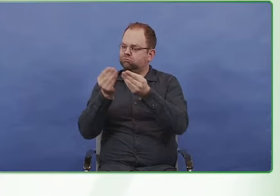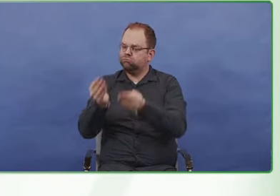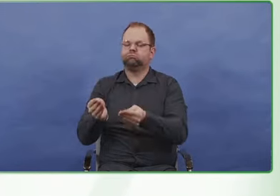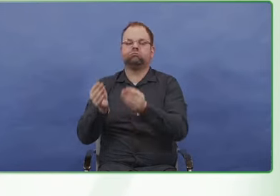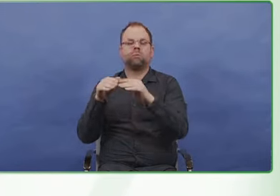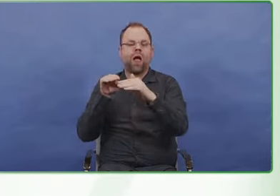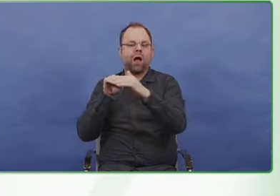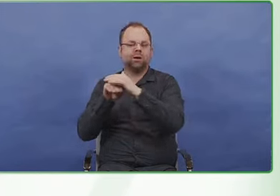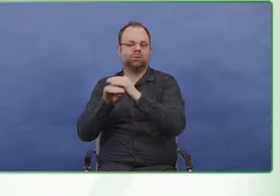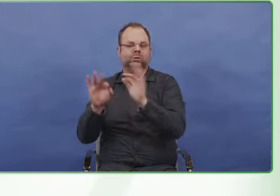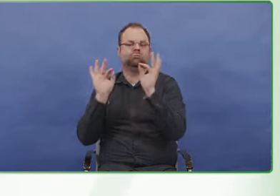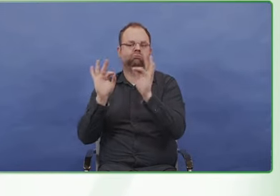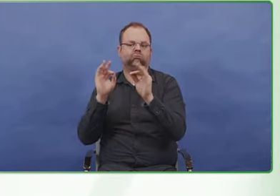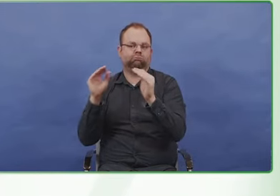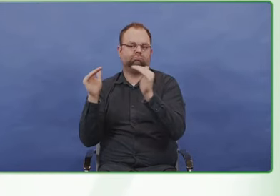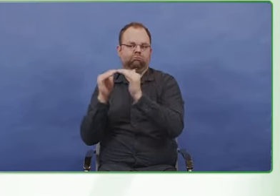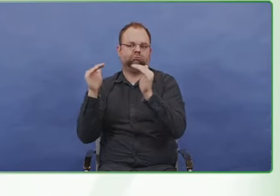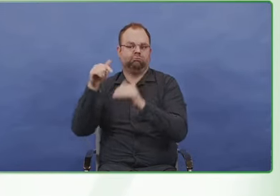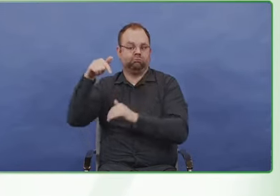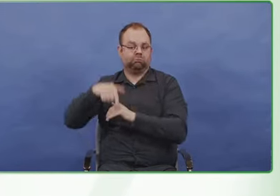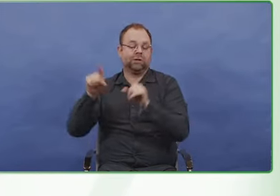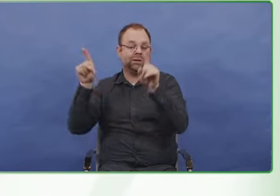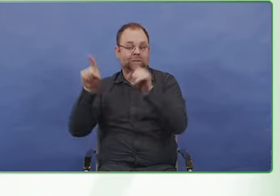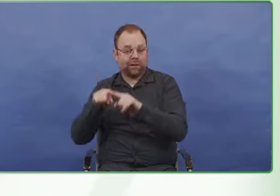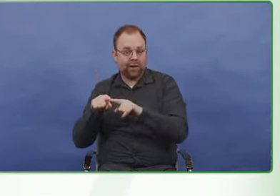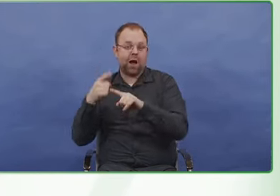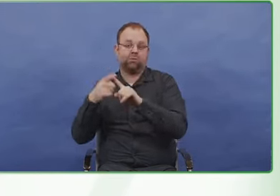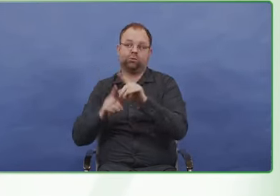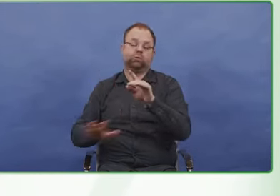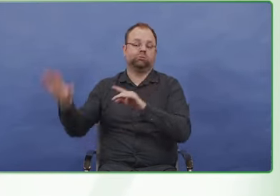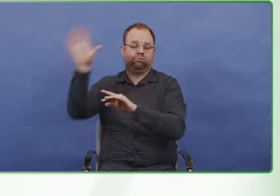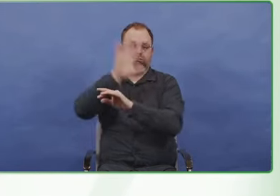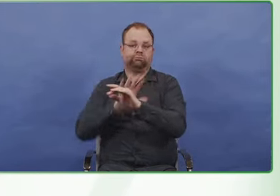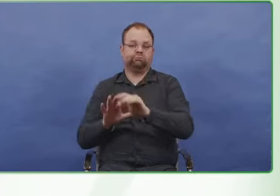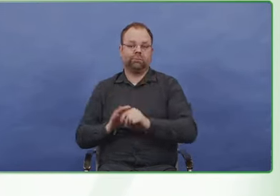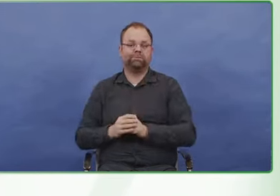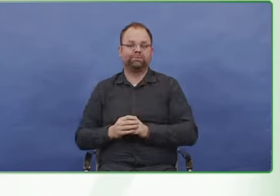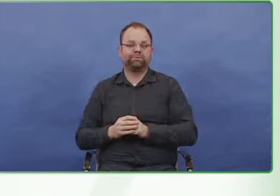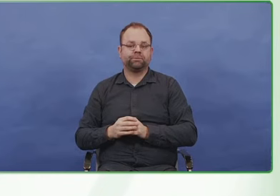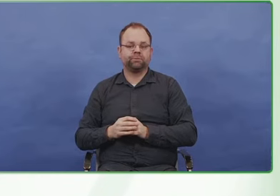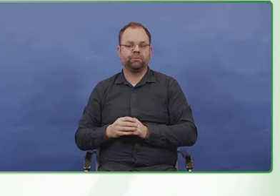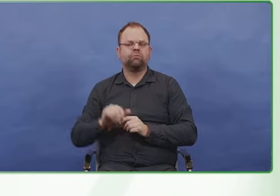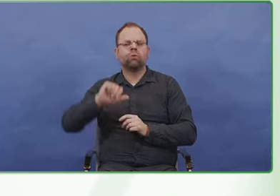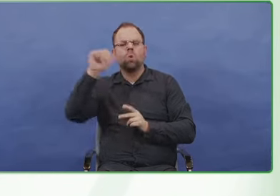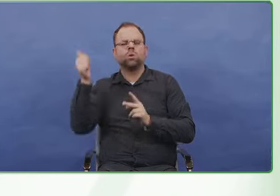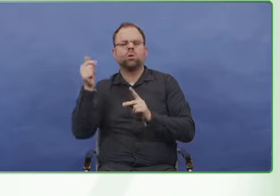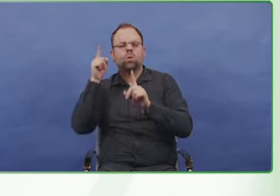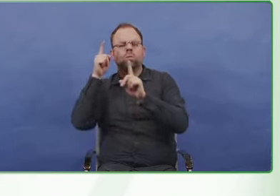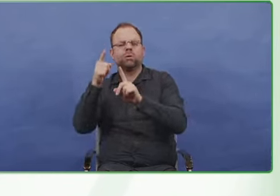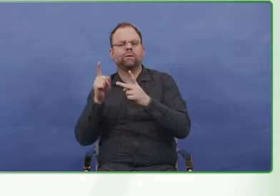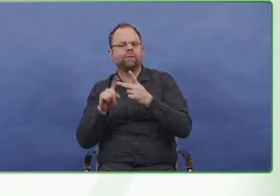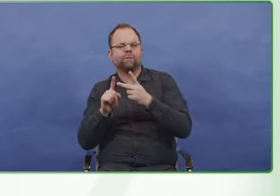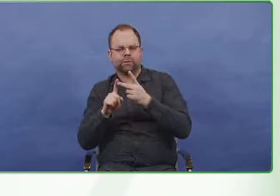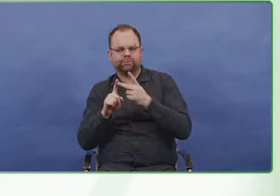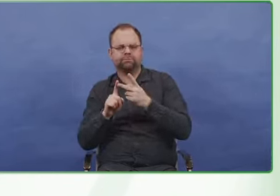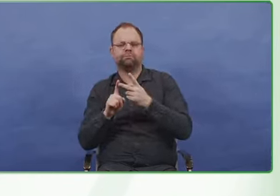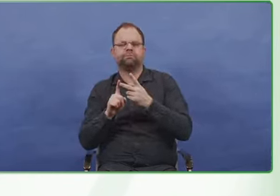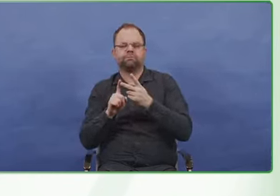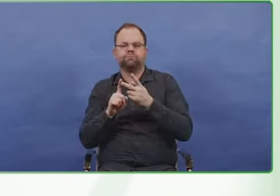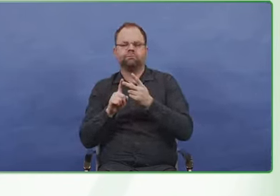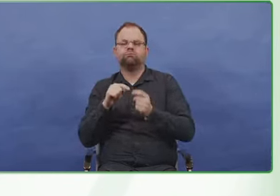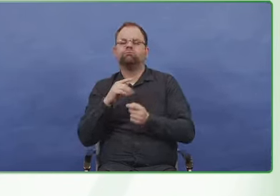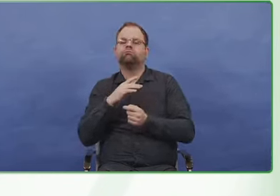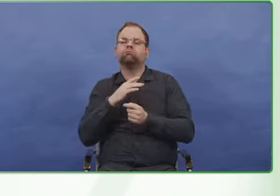demand in India and also beyond India. Again, the provisions, adequate provisions needs to be made to implement in